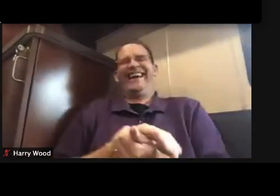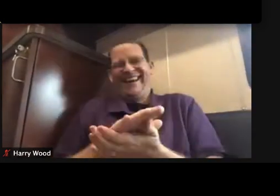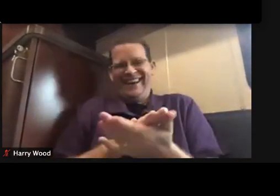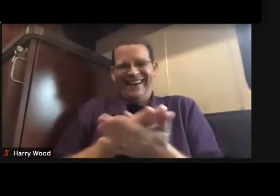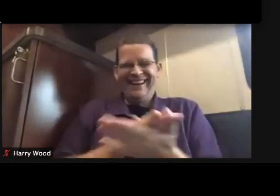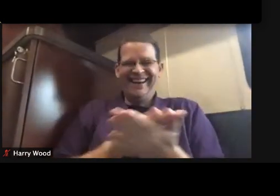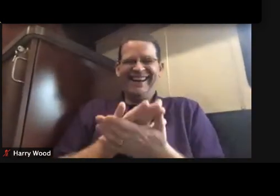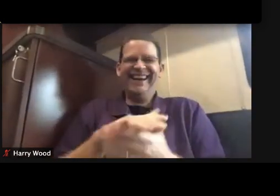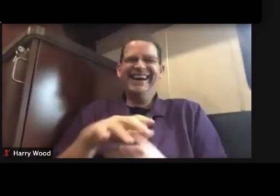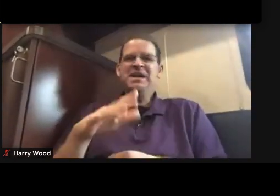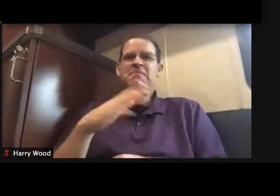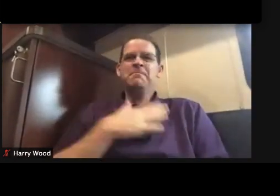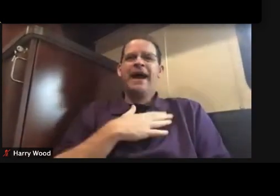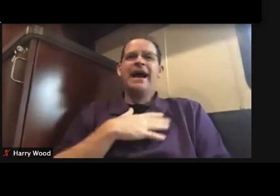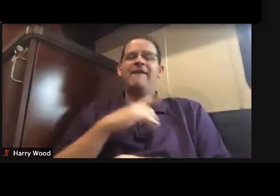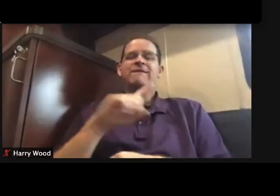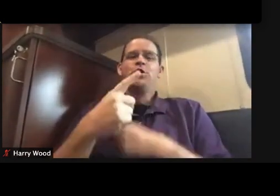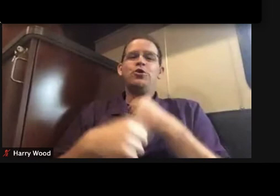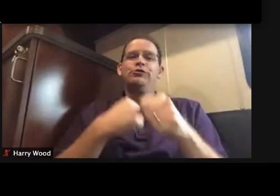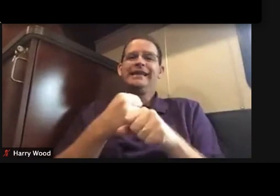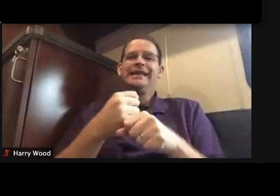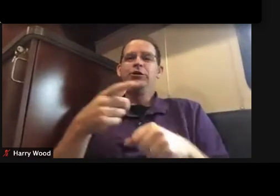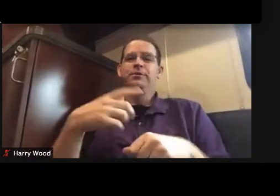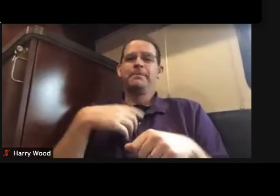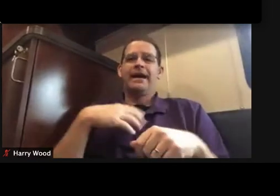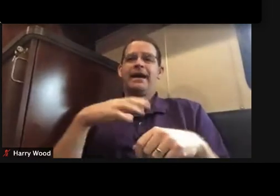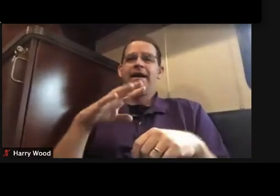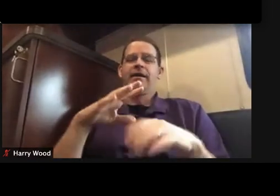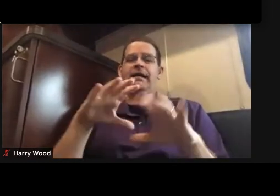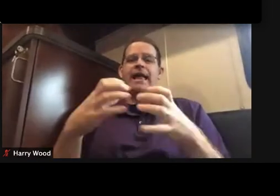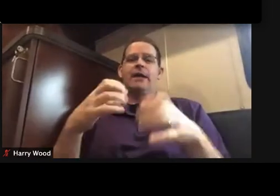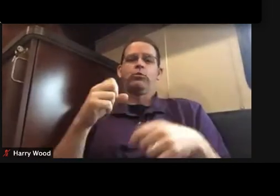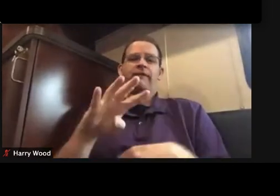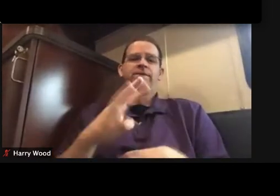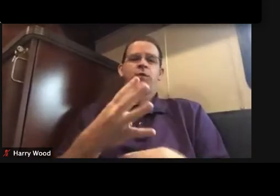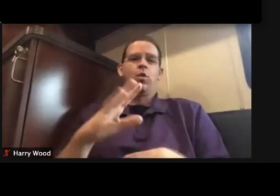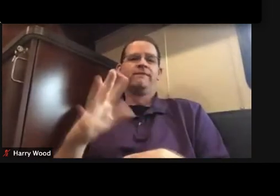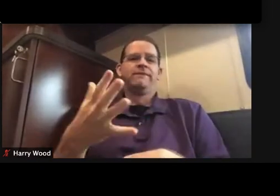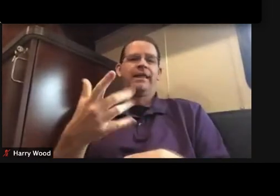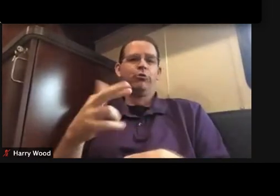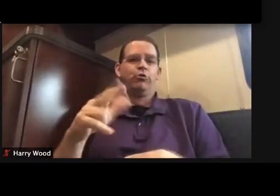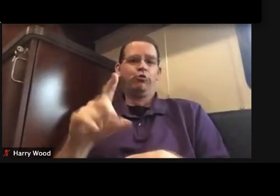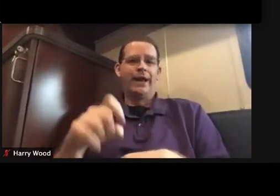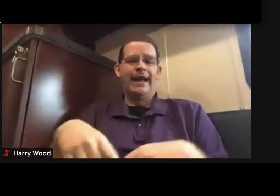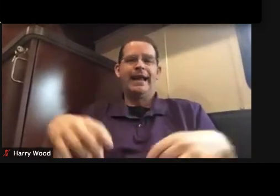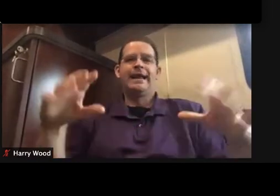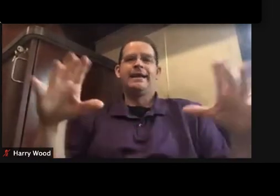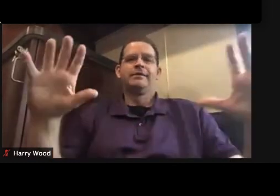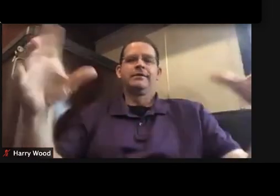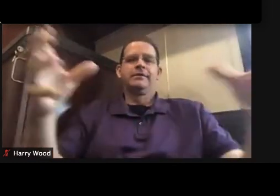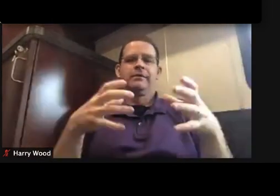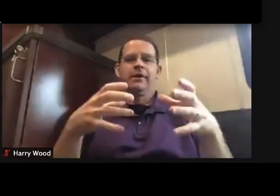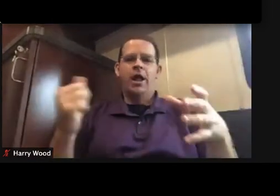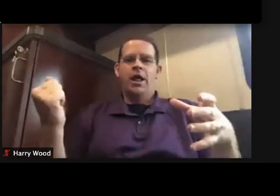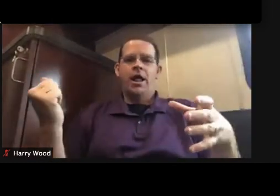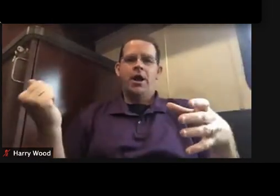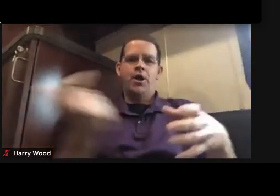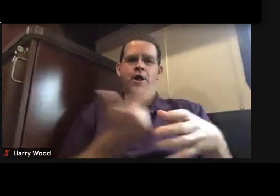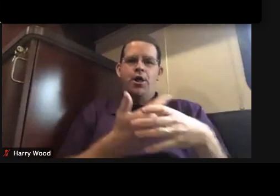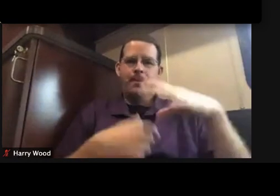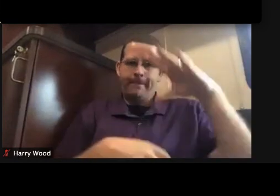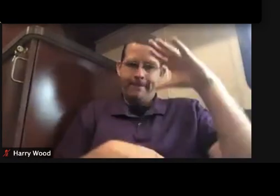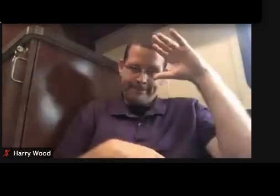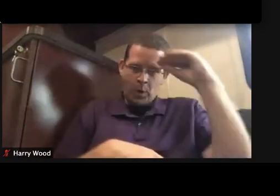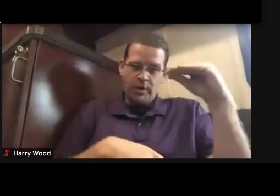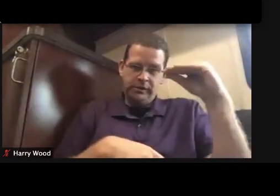And it obviously did not go well. But my first year was fourth and fifth grade in